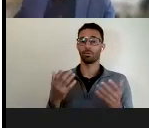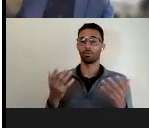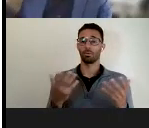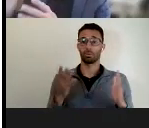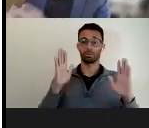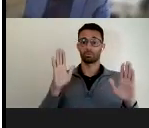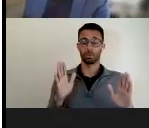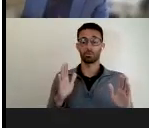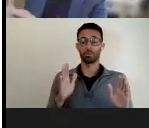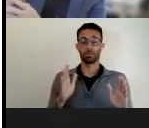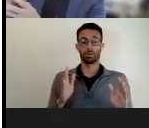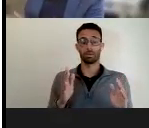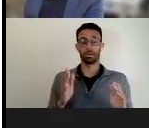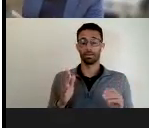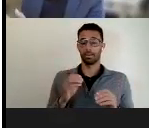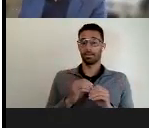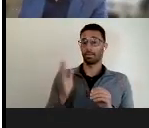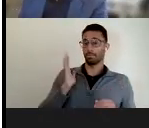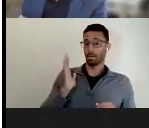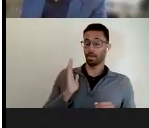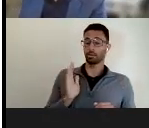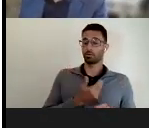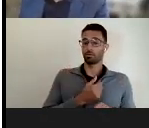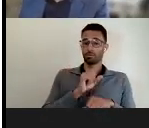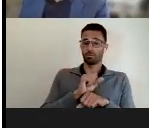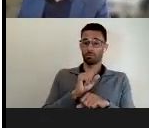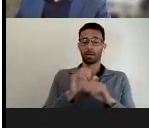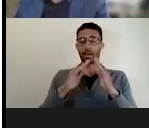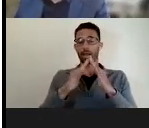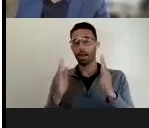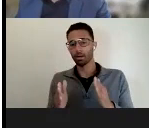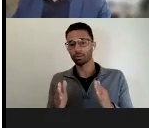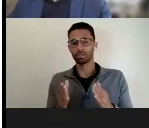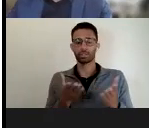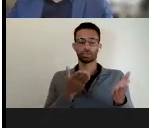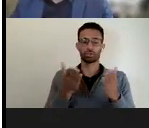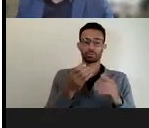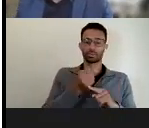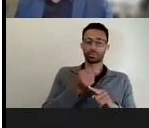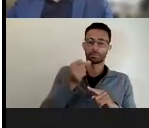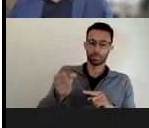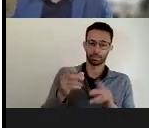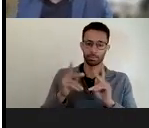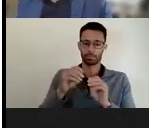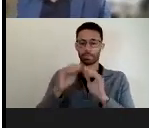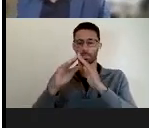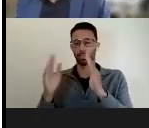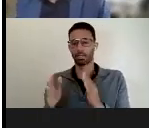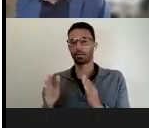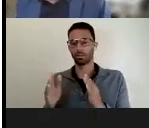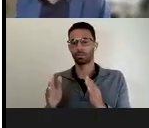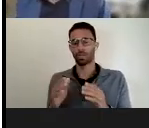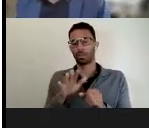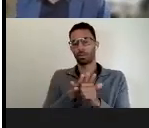work, housing and the services related to placing people in housing at the local level, the kind of work that Melinda